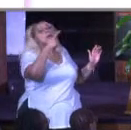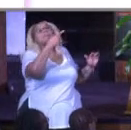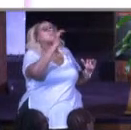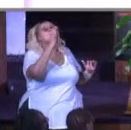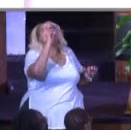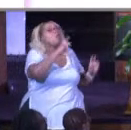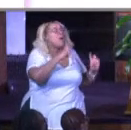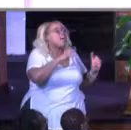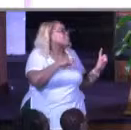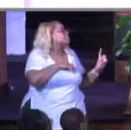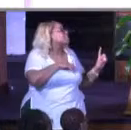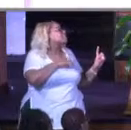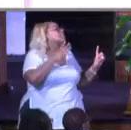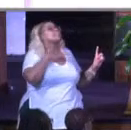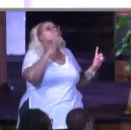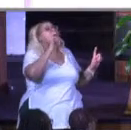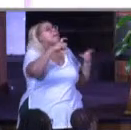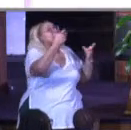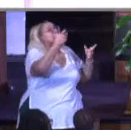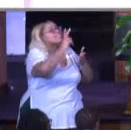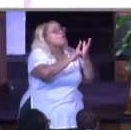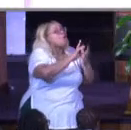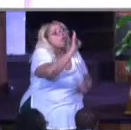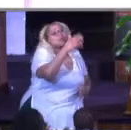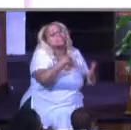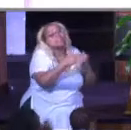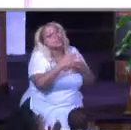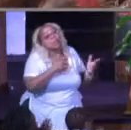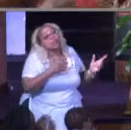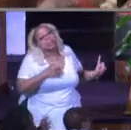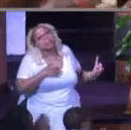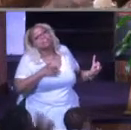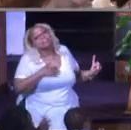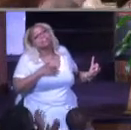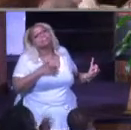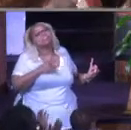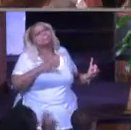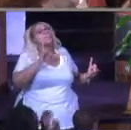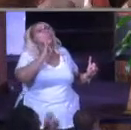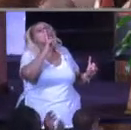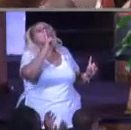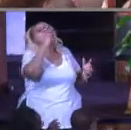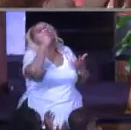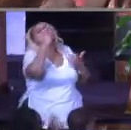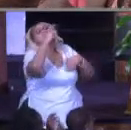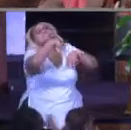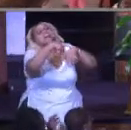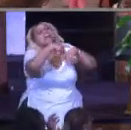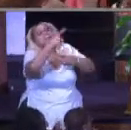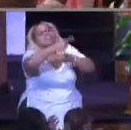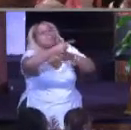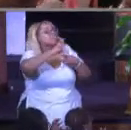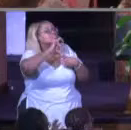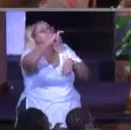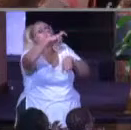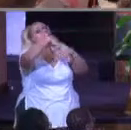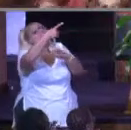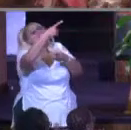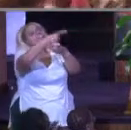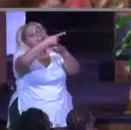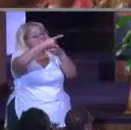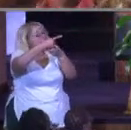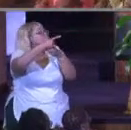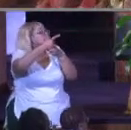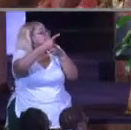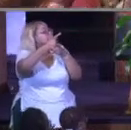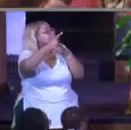God said, Patrick, don't worry, because I'm the one who gives the Holy Ghost anyway. He said, it's going to just be a matter of time. It'll just be a matter